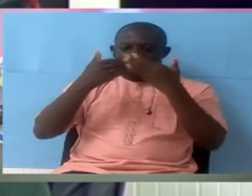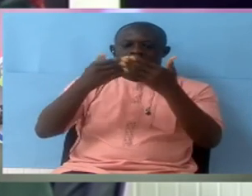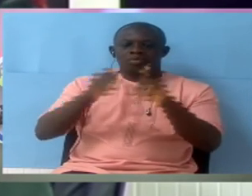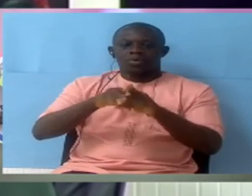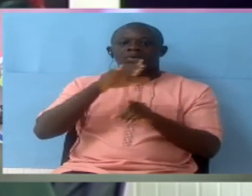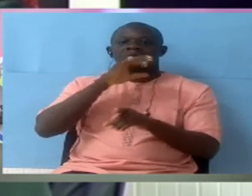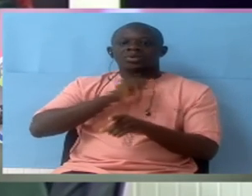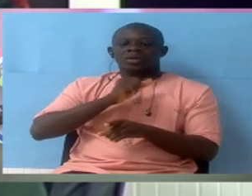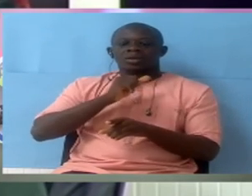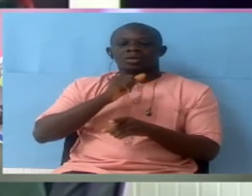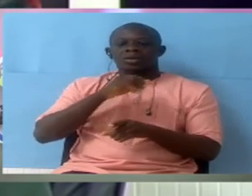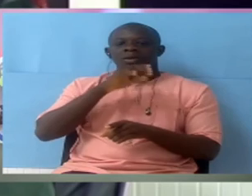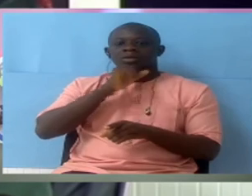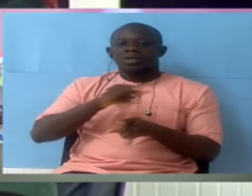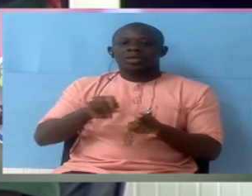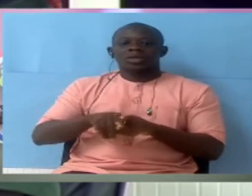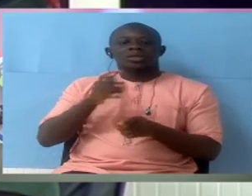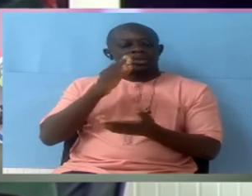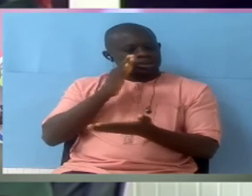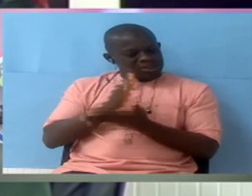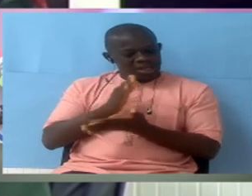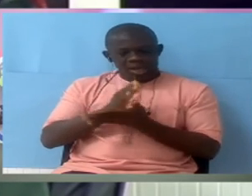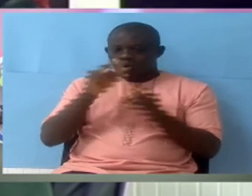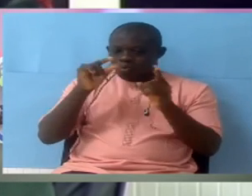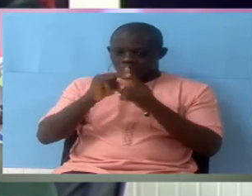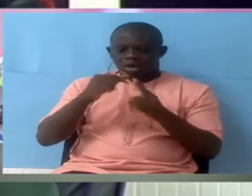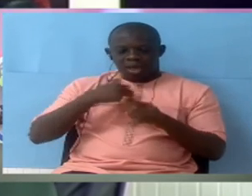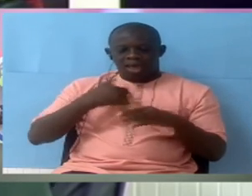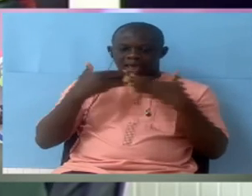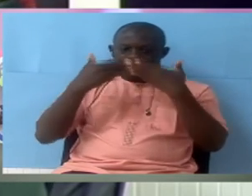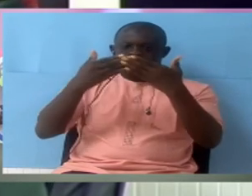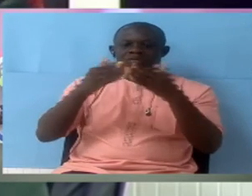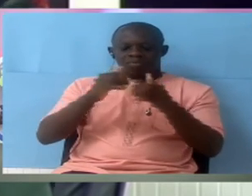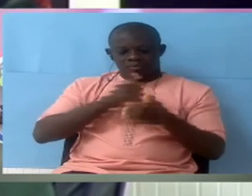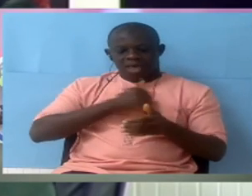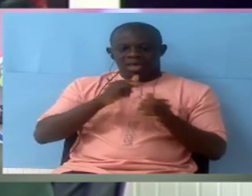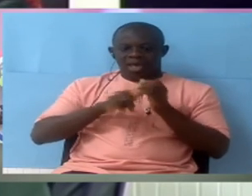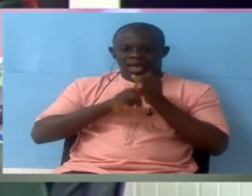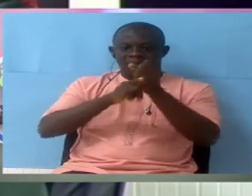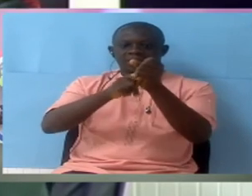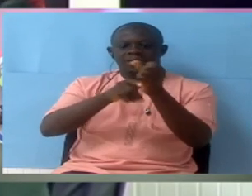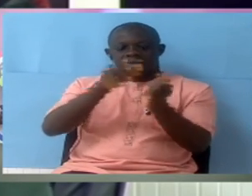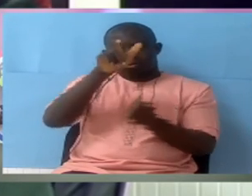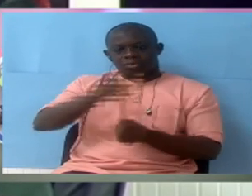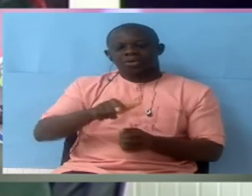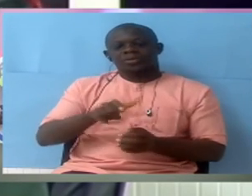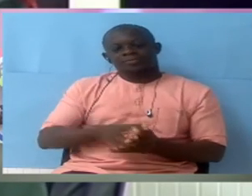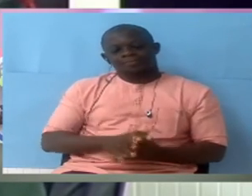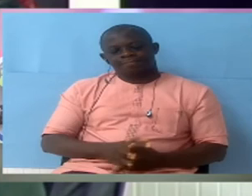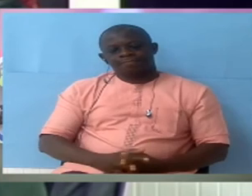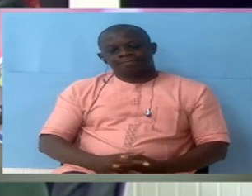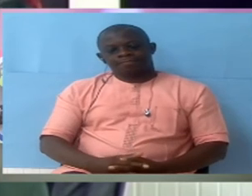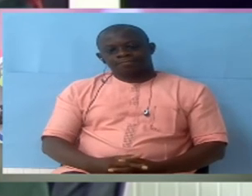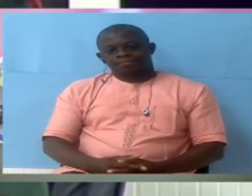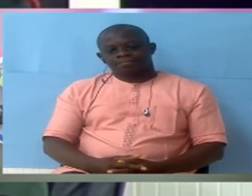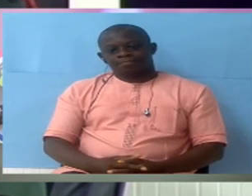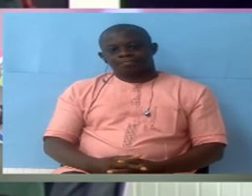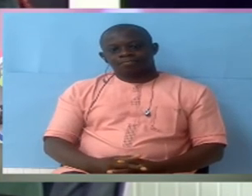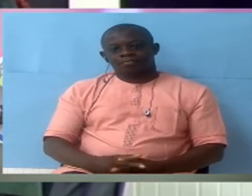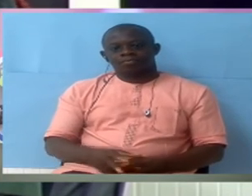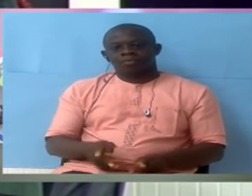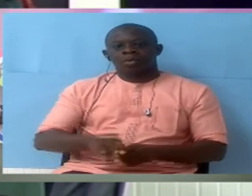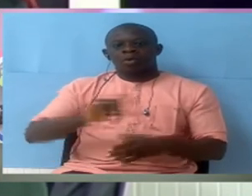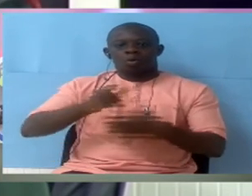are the exact words I told the twice. Maneko nda xam kaddu yi nga wax ni de mom la ko wax manit bam mako waxe. Or